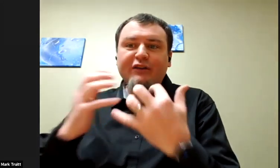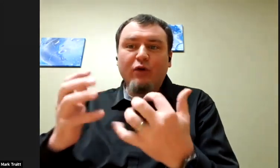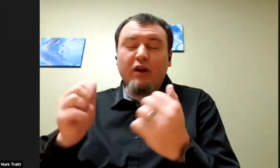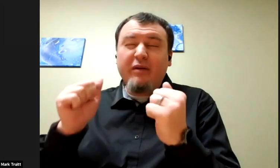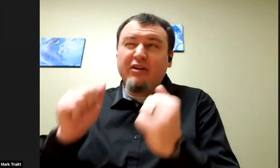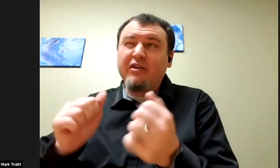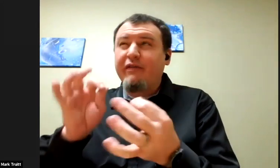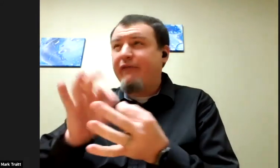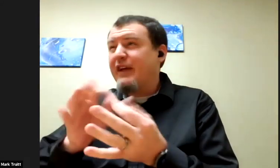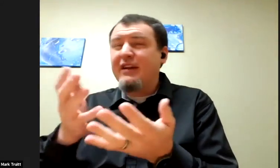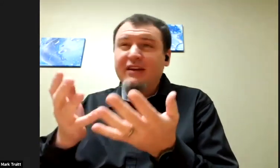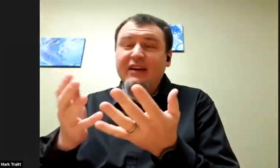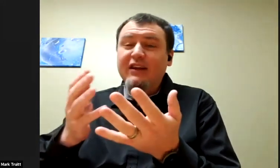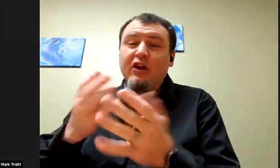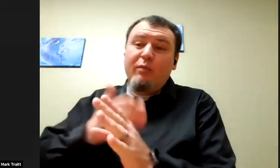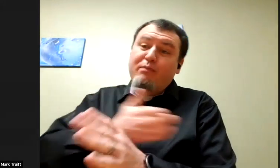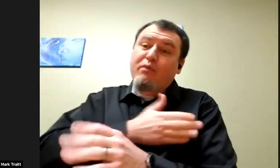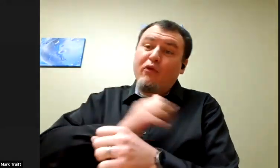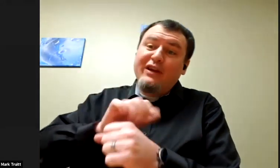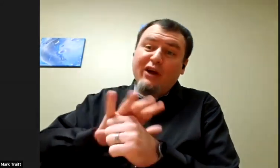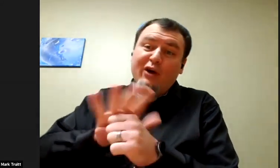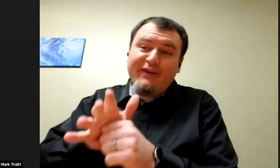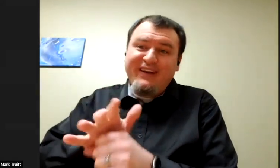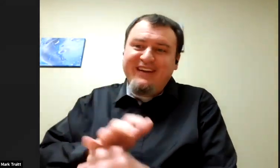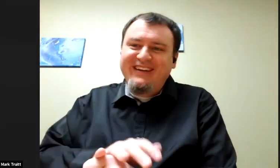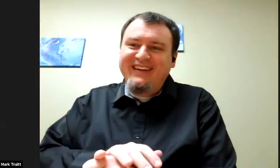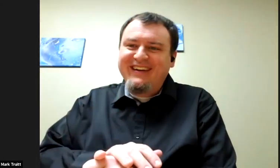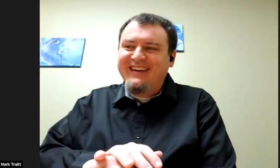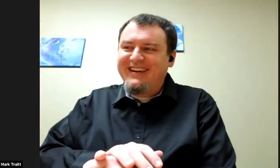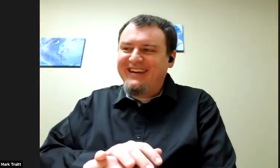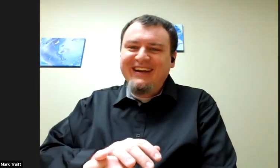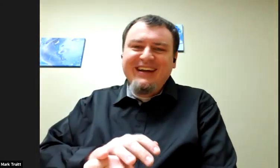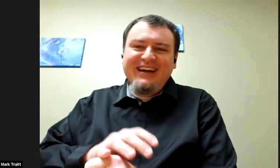Our auditorium could fit, you know, pre-COVID,